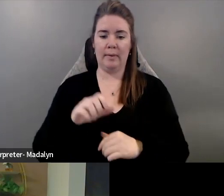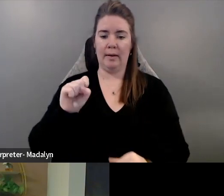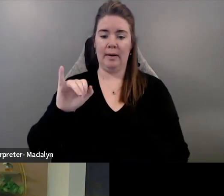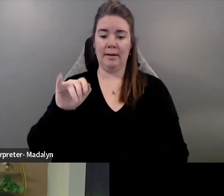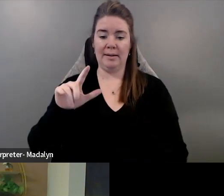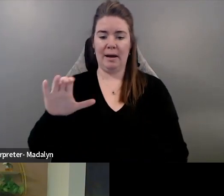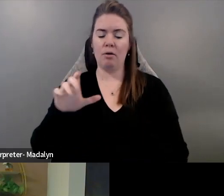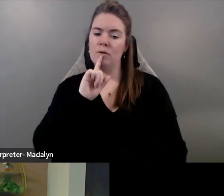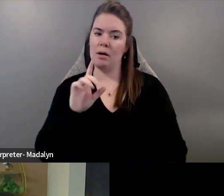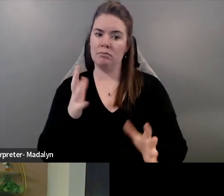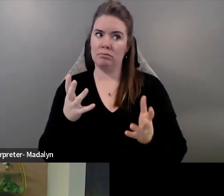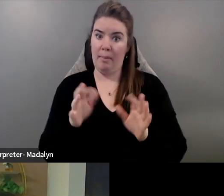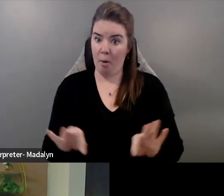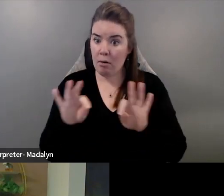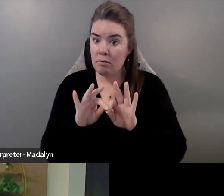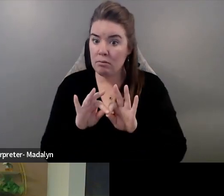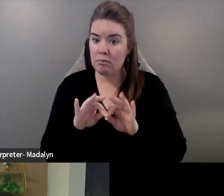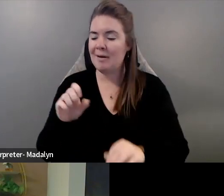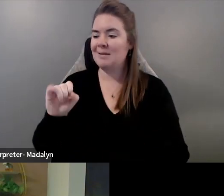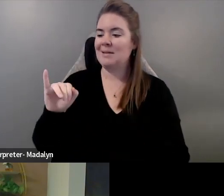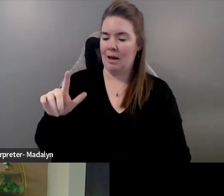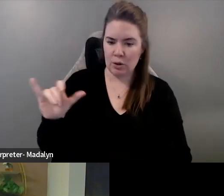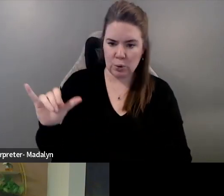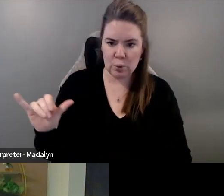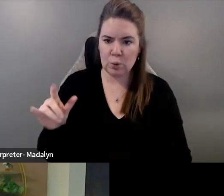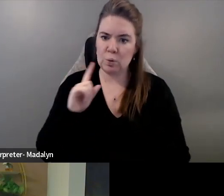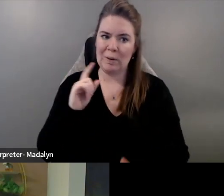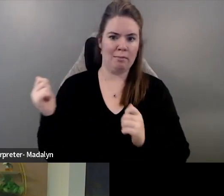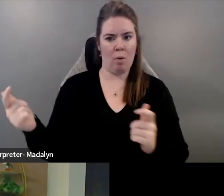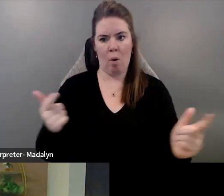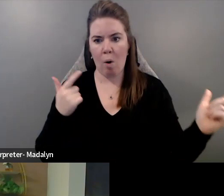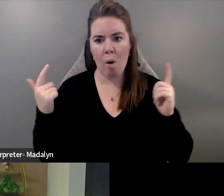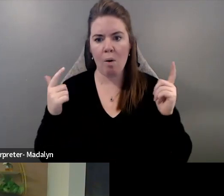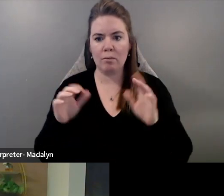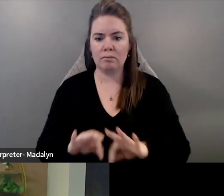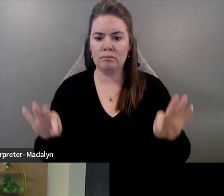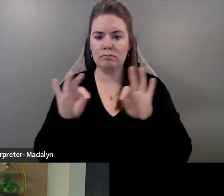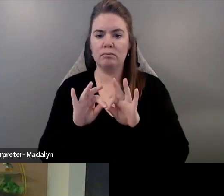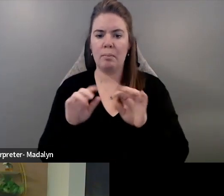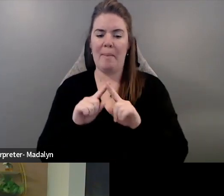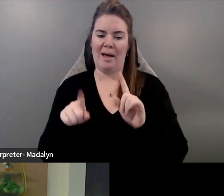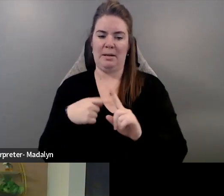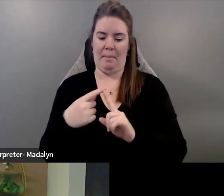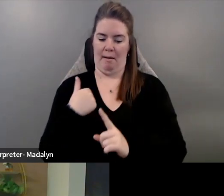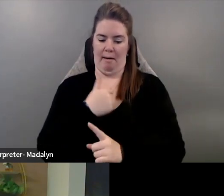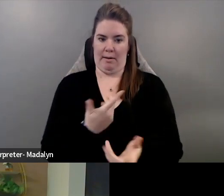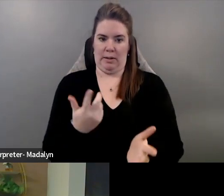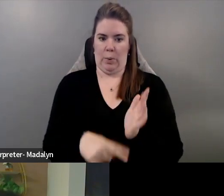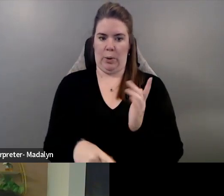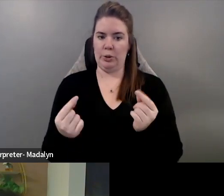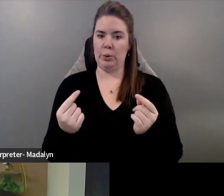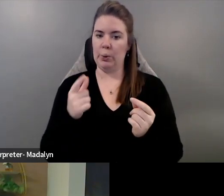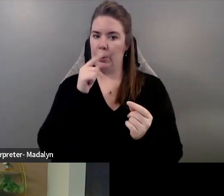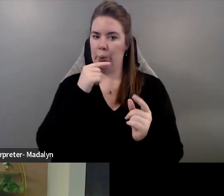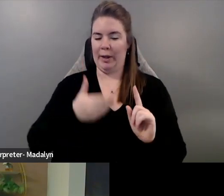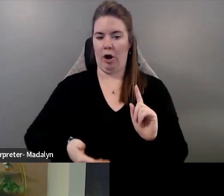important. SILs are as well. The whole thing is important, but this is kind of about us and who we are and what we do. So the first thing